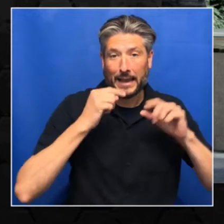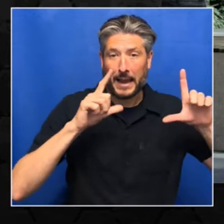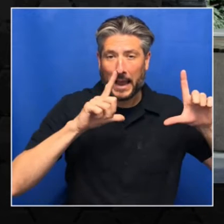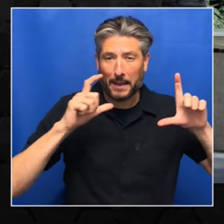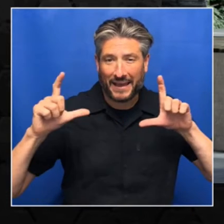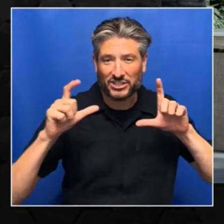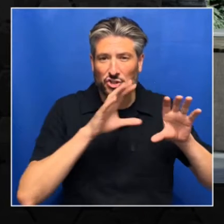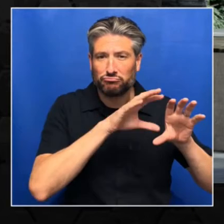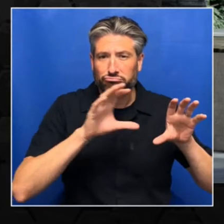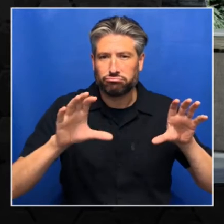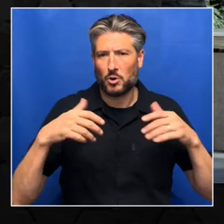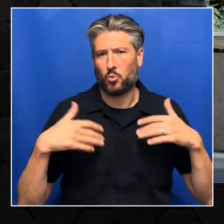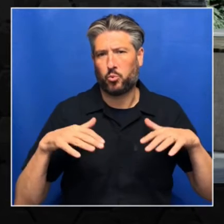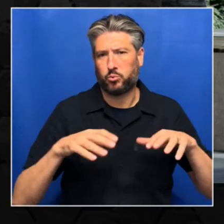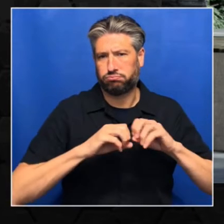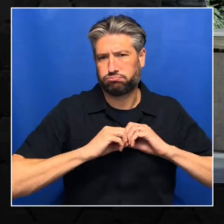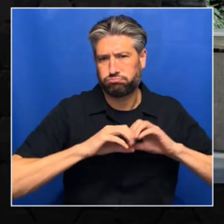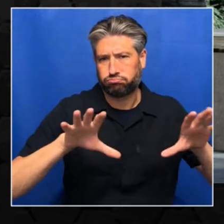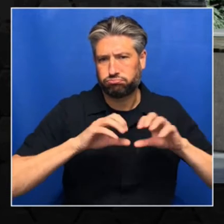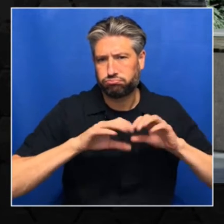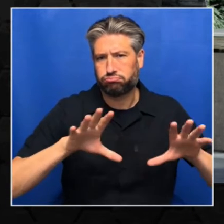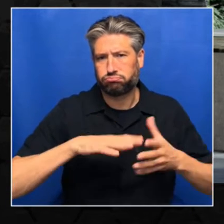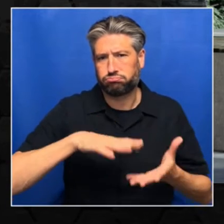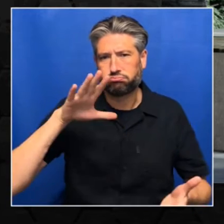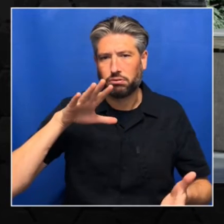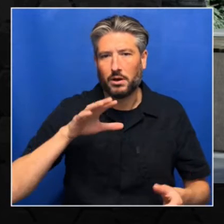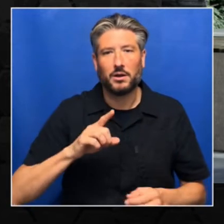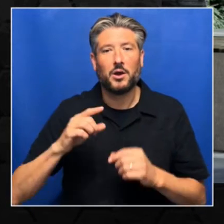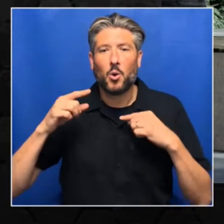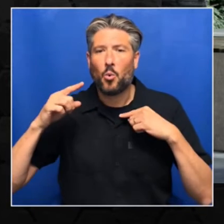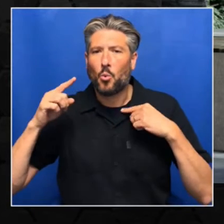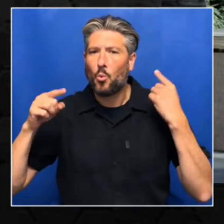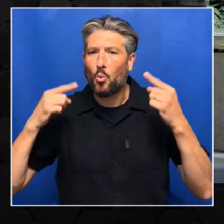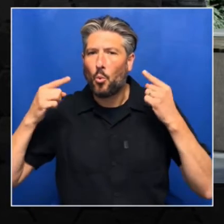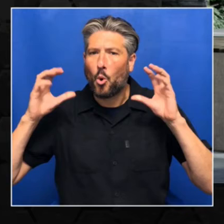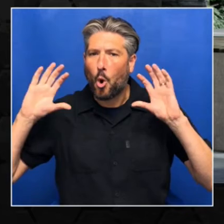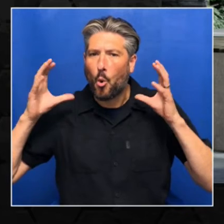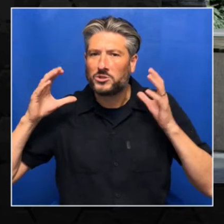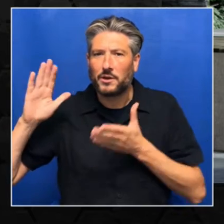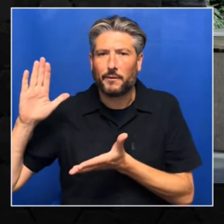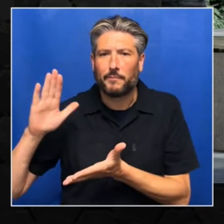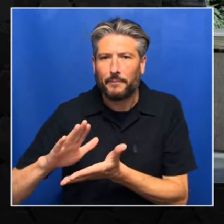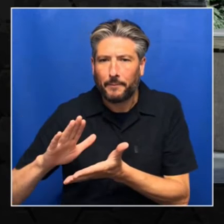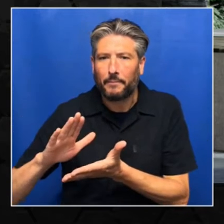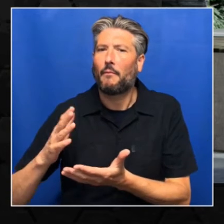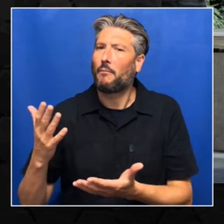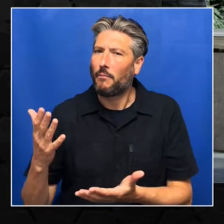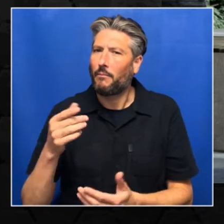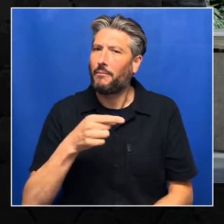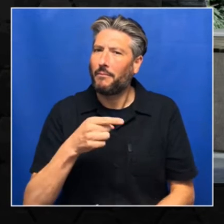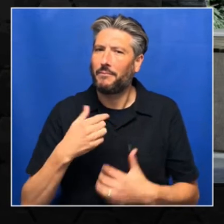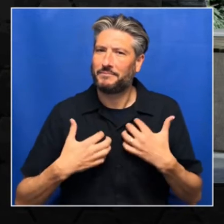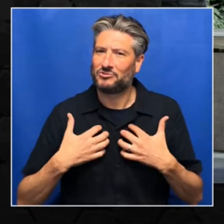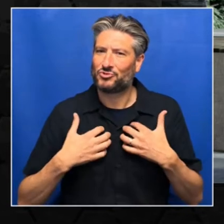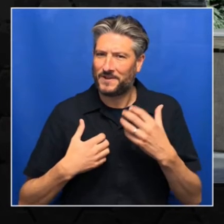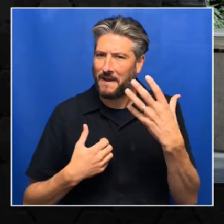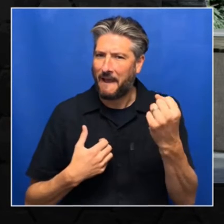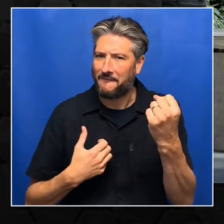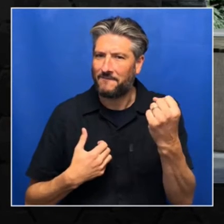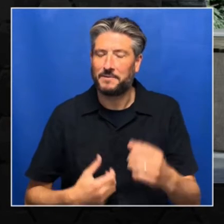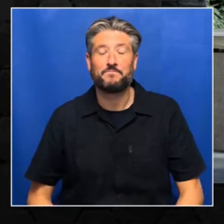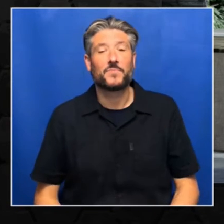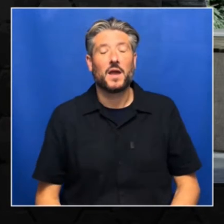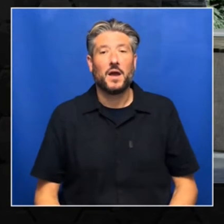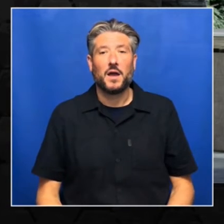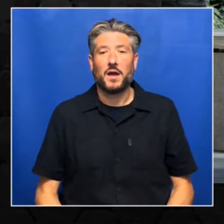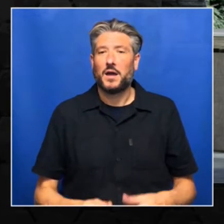I agree that's a good part. Yes. We have the great question from somebody